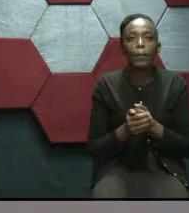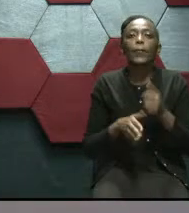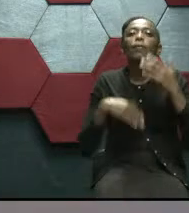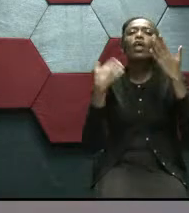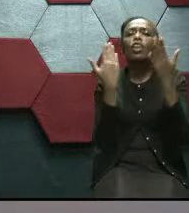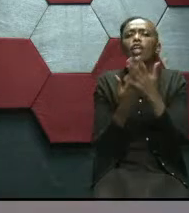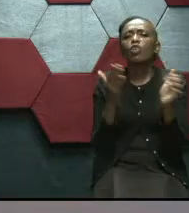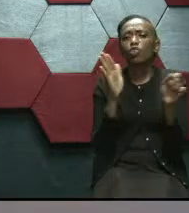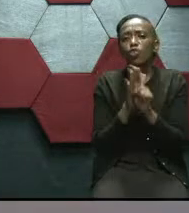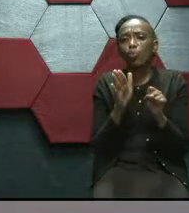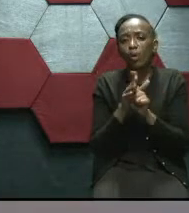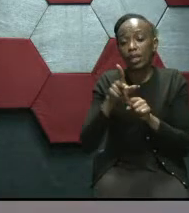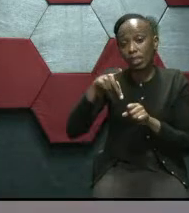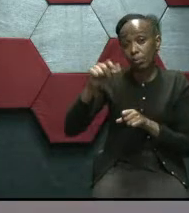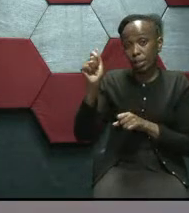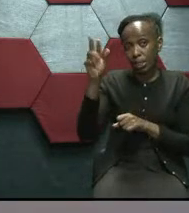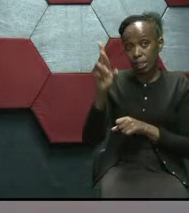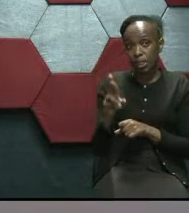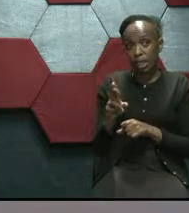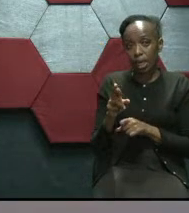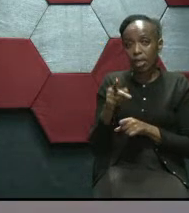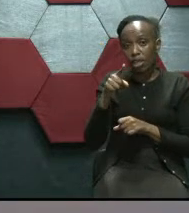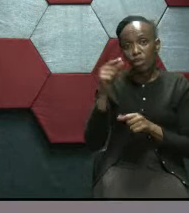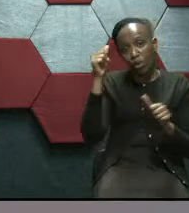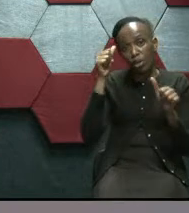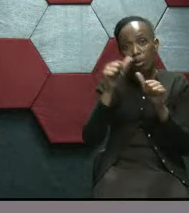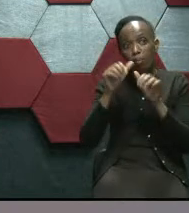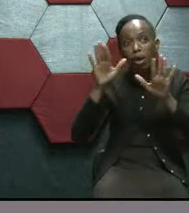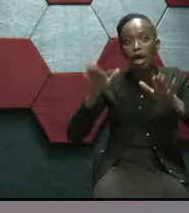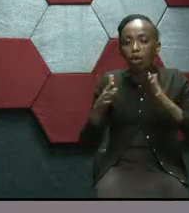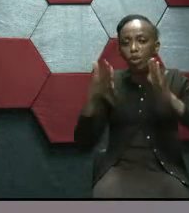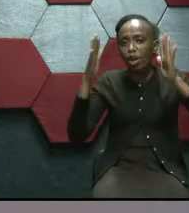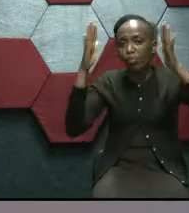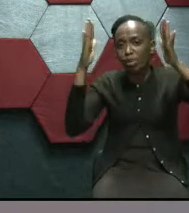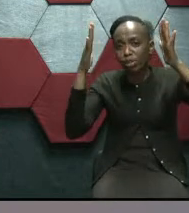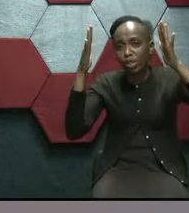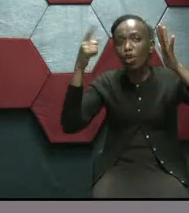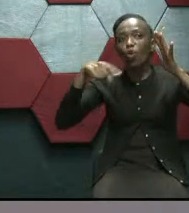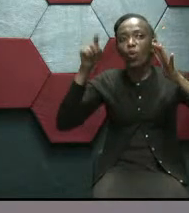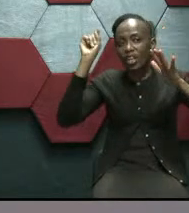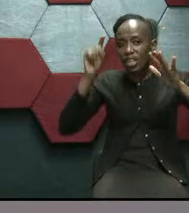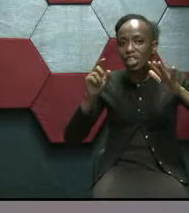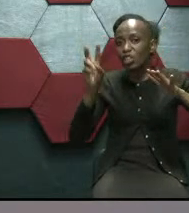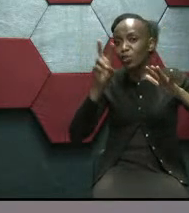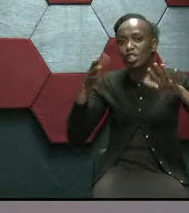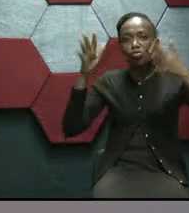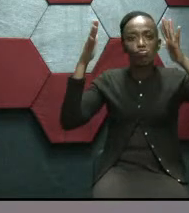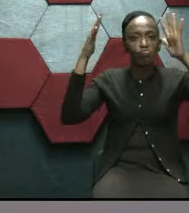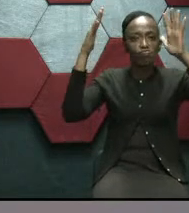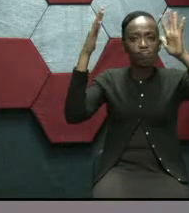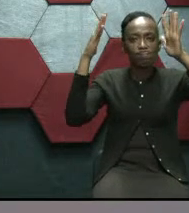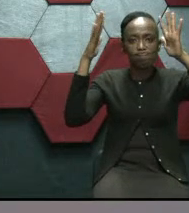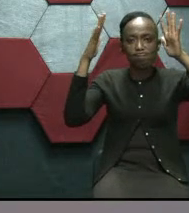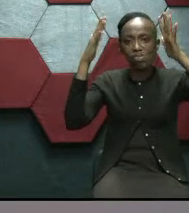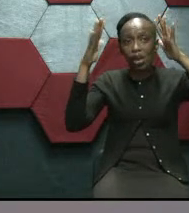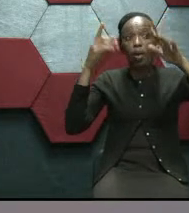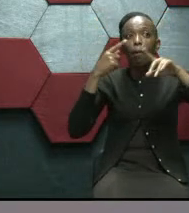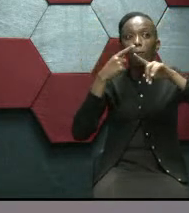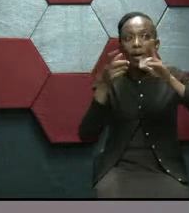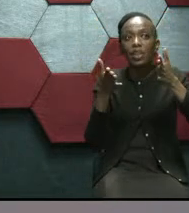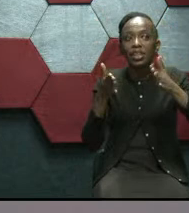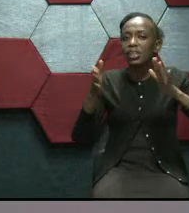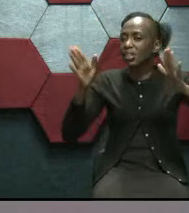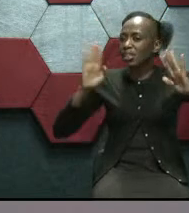Thank you so much, Mr. Peter Ndegwa. Do you guys remember how we do our rounds of applause? We need to see that. We need to see that, but this is